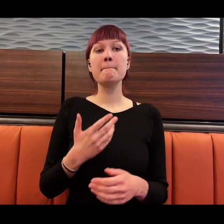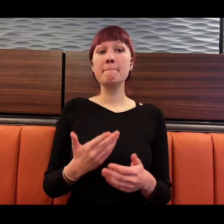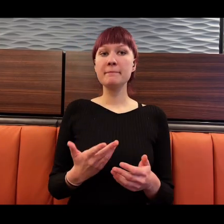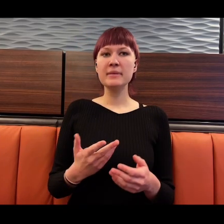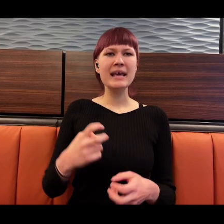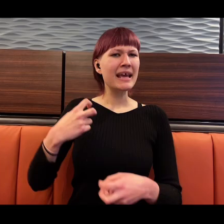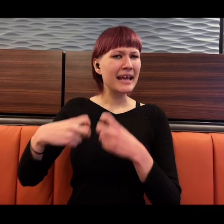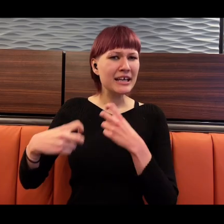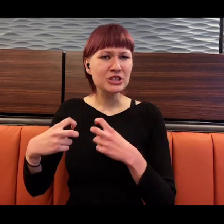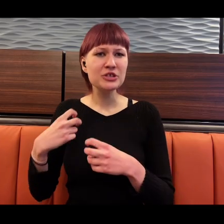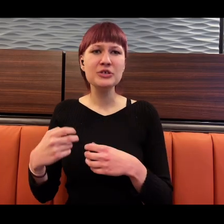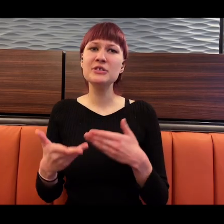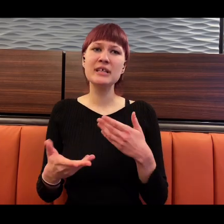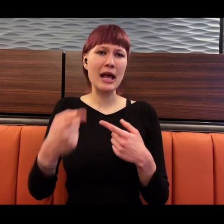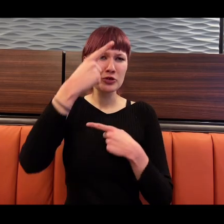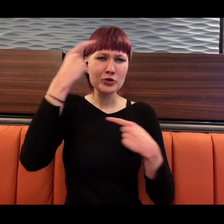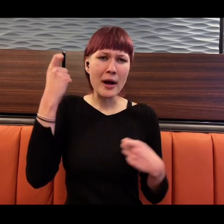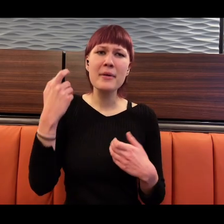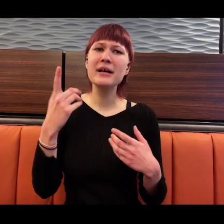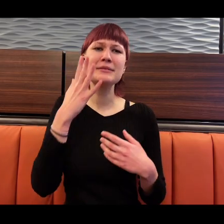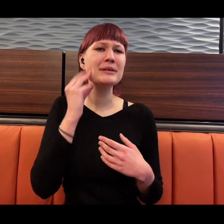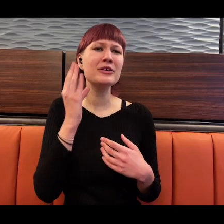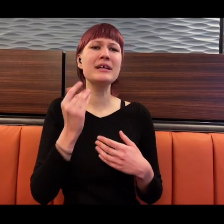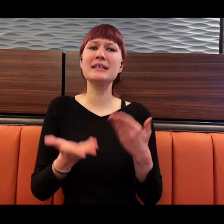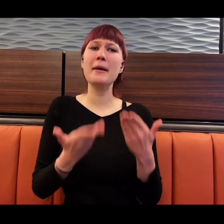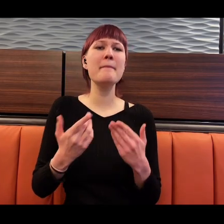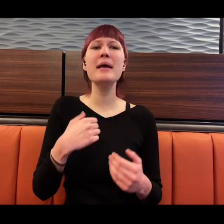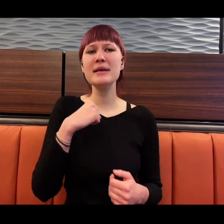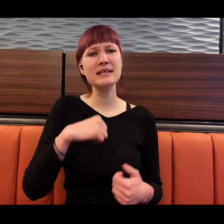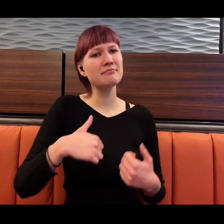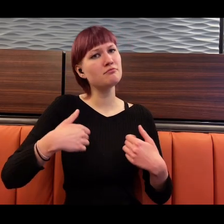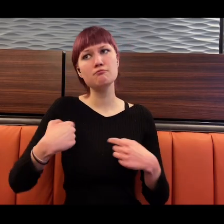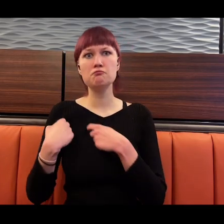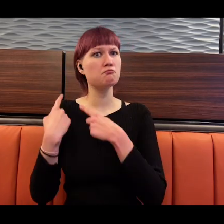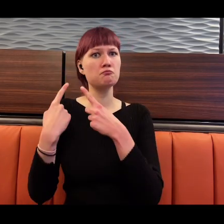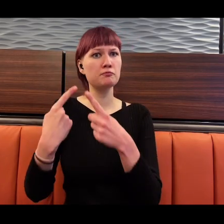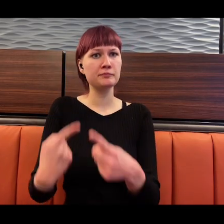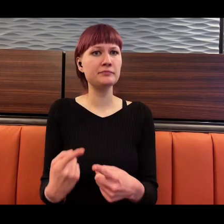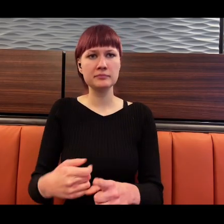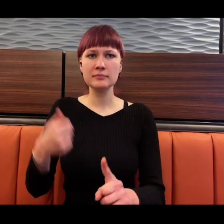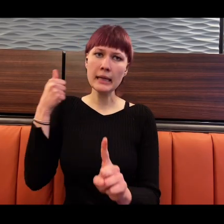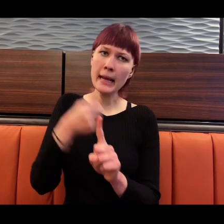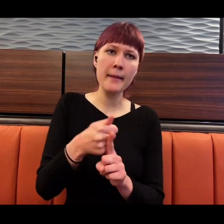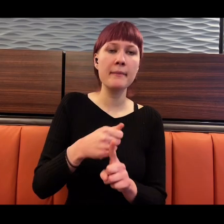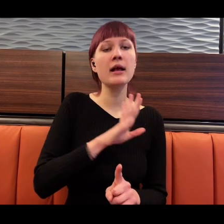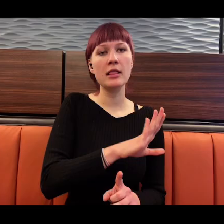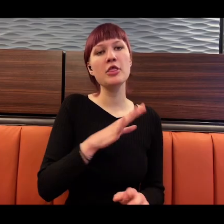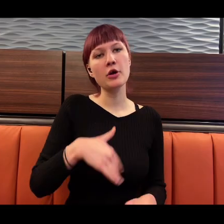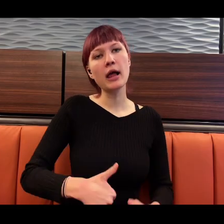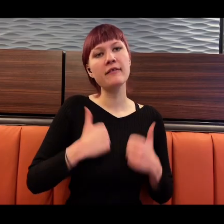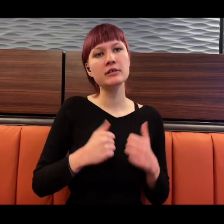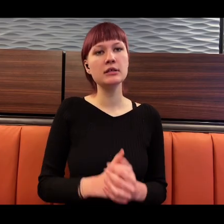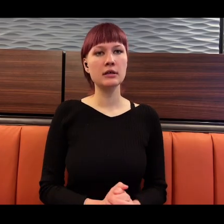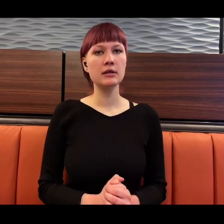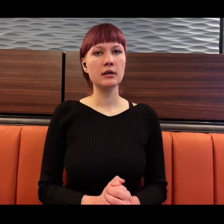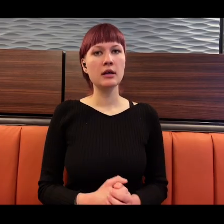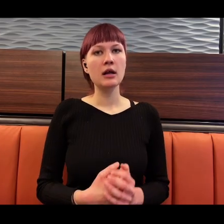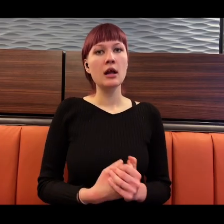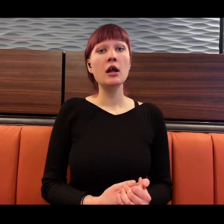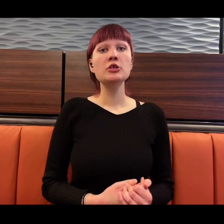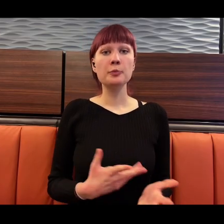today. Psychoanalysis is based on insight. The idea would be that if you come to understand that you have some unresolved